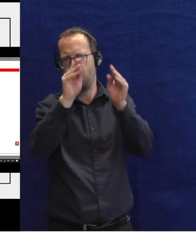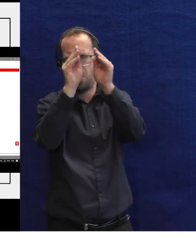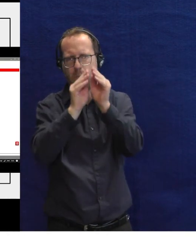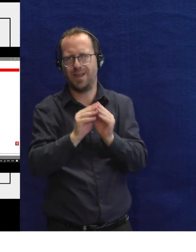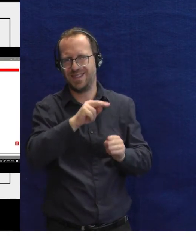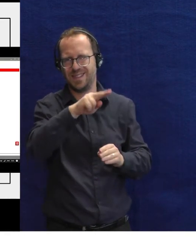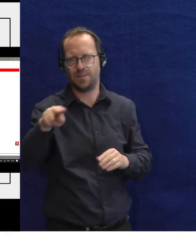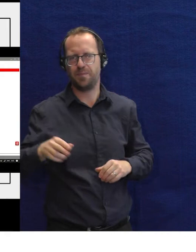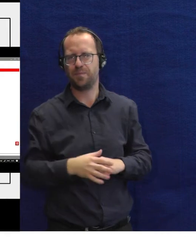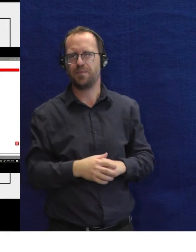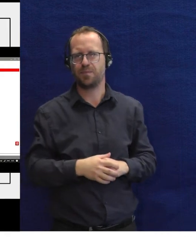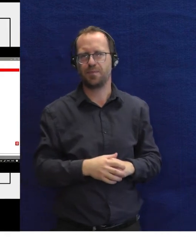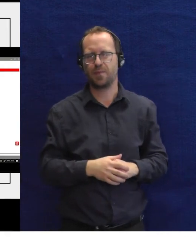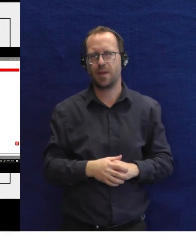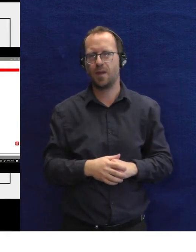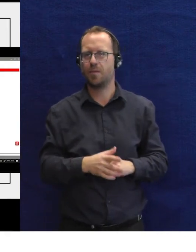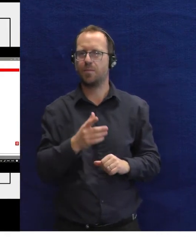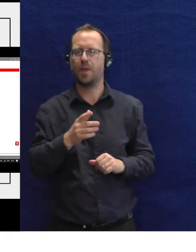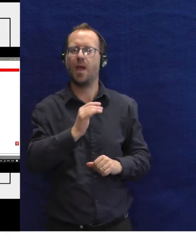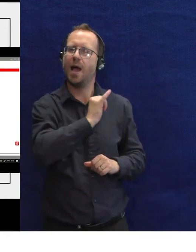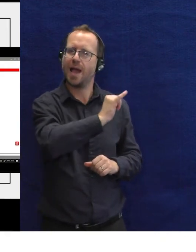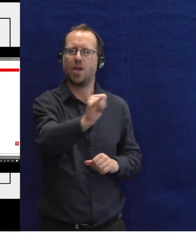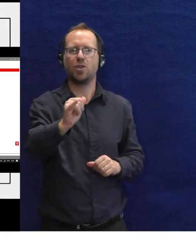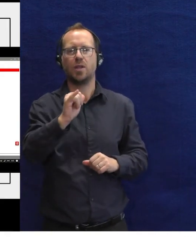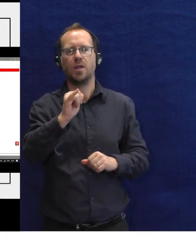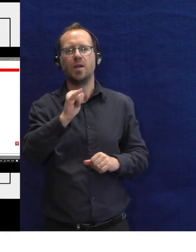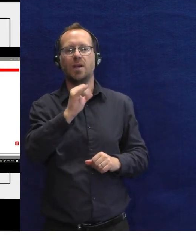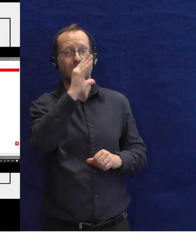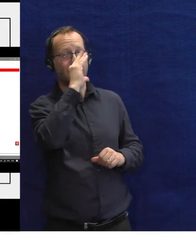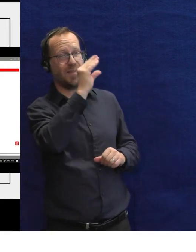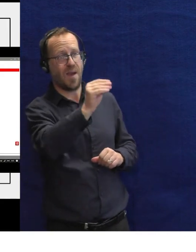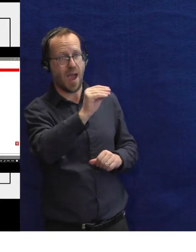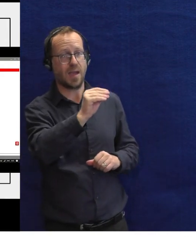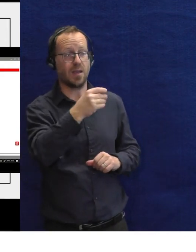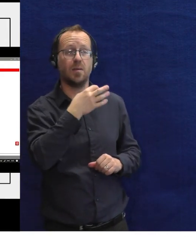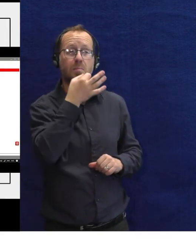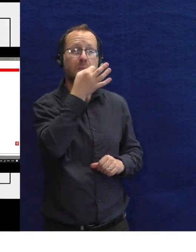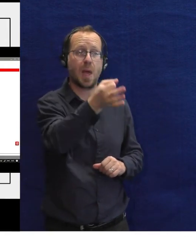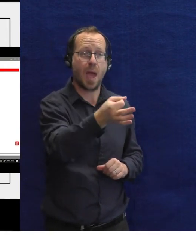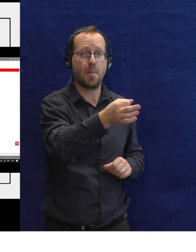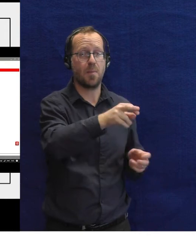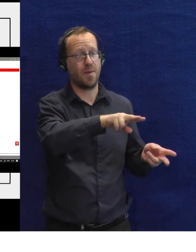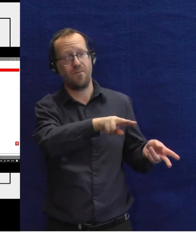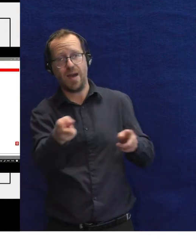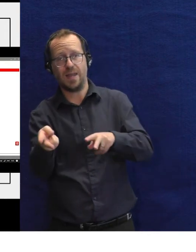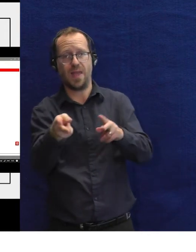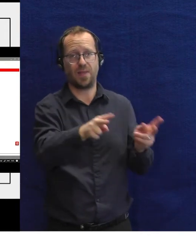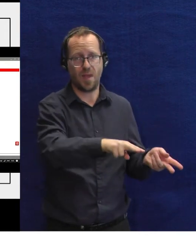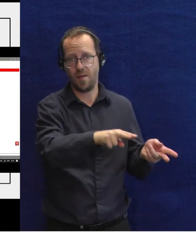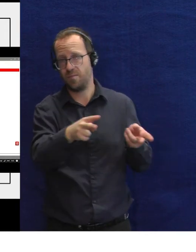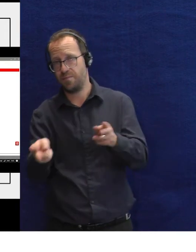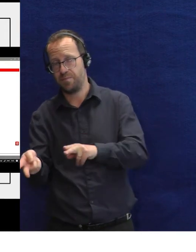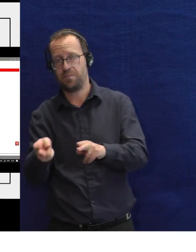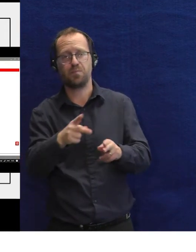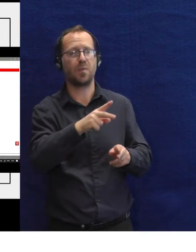same file, so everyone needs to listen the audio description, or do we want to provide it in a way that users can switch between following